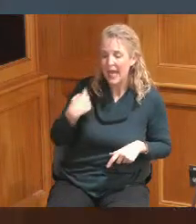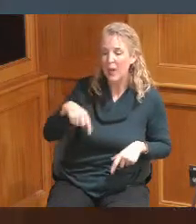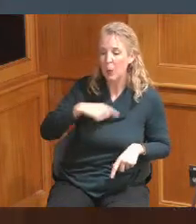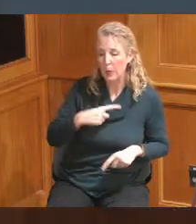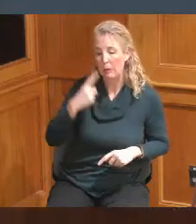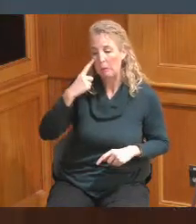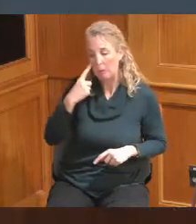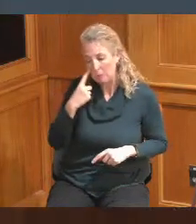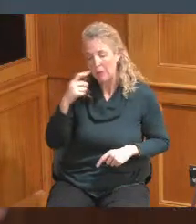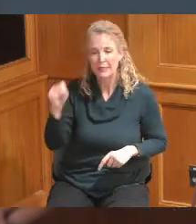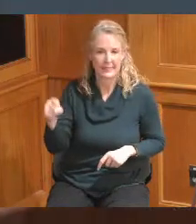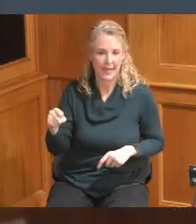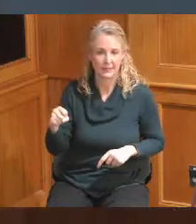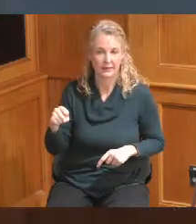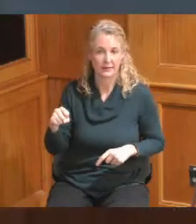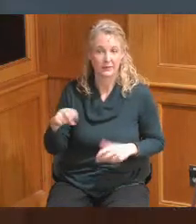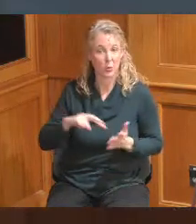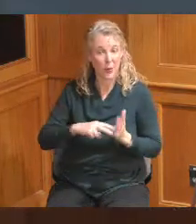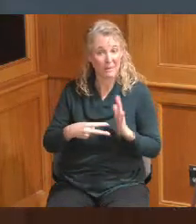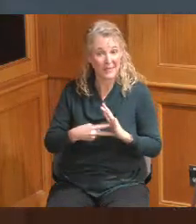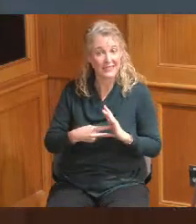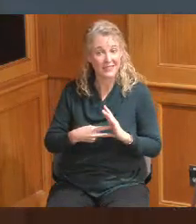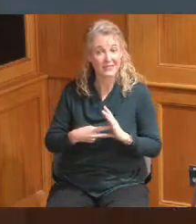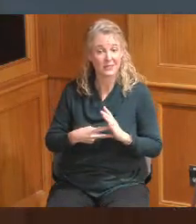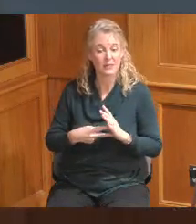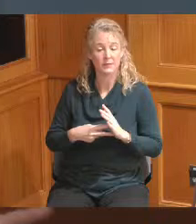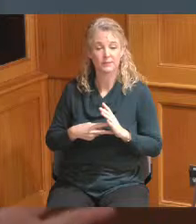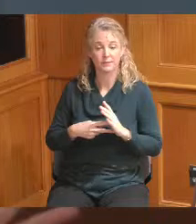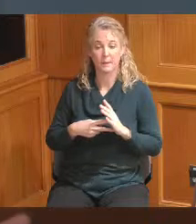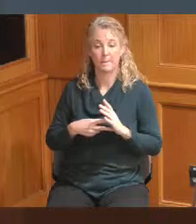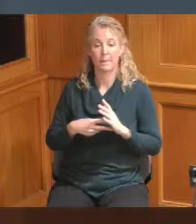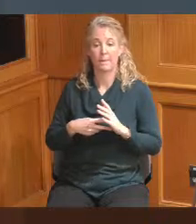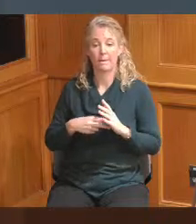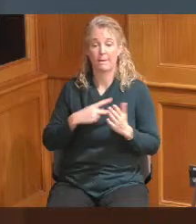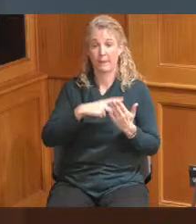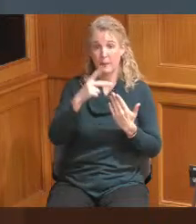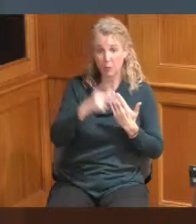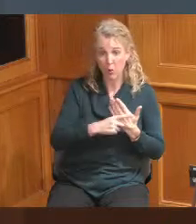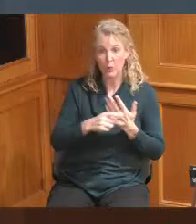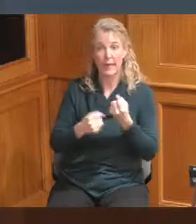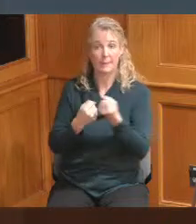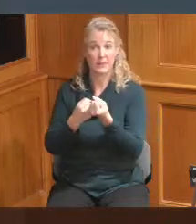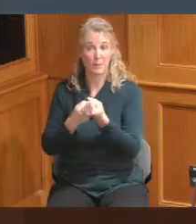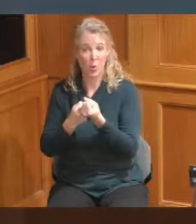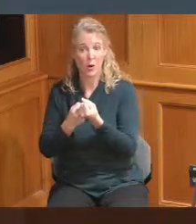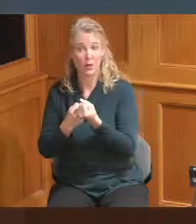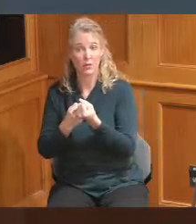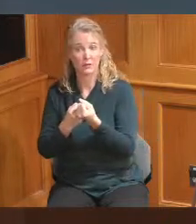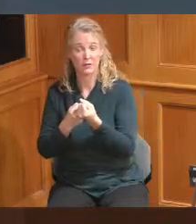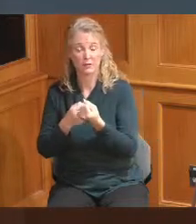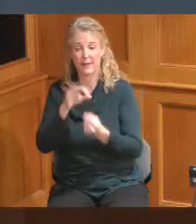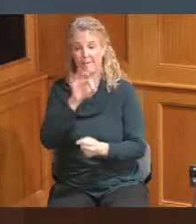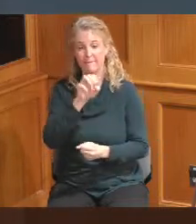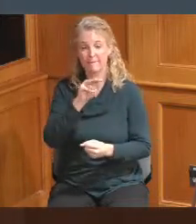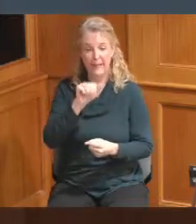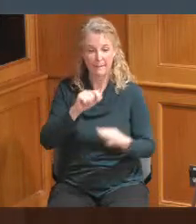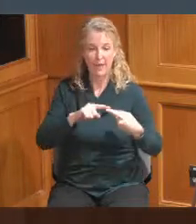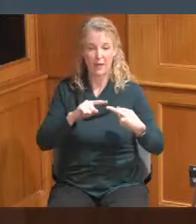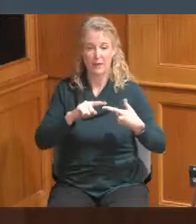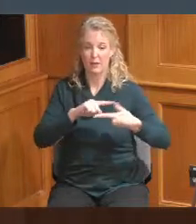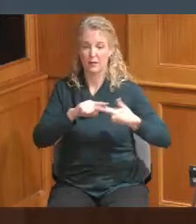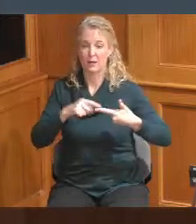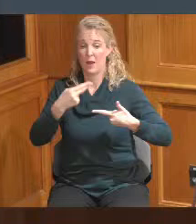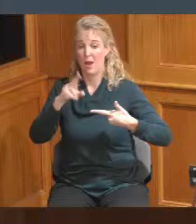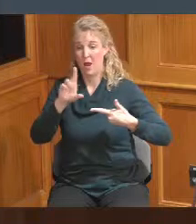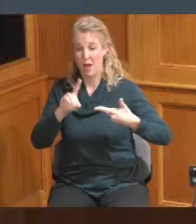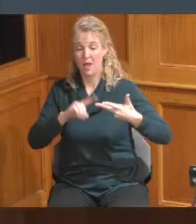different arms, I mean, there is the FEMA line of both programs and support, but there's also HUD, there's SBA, and